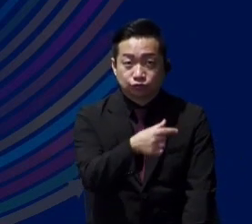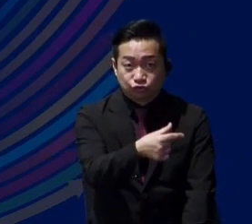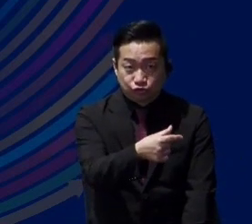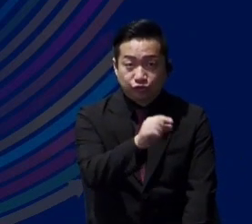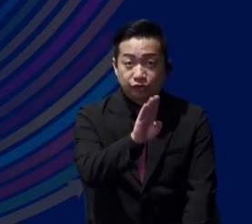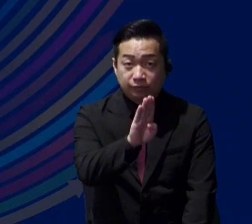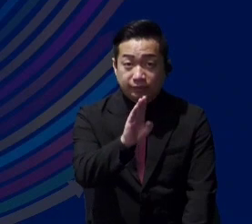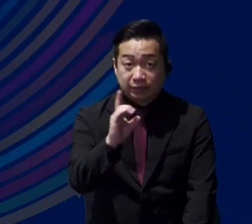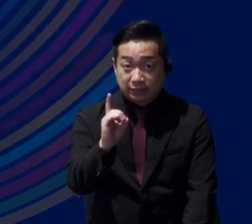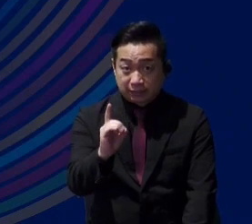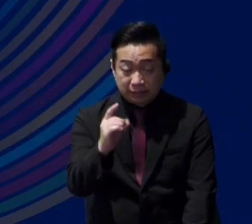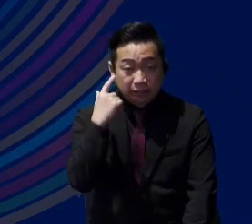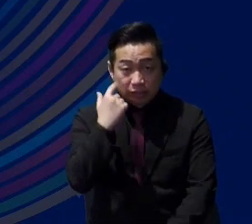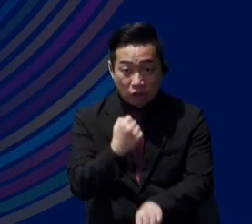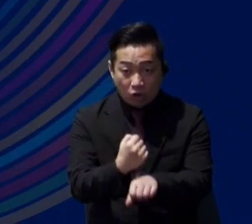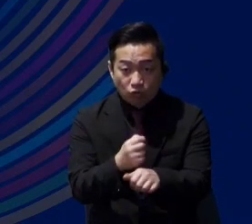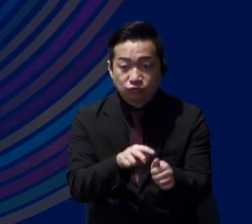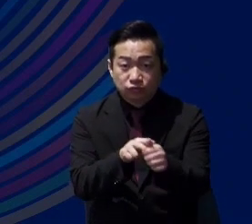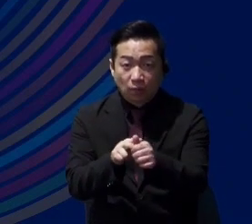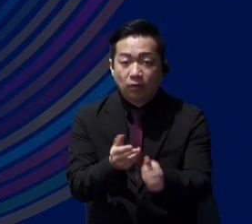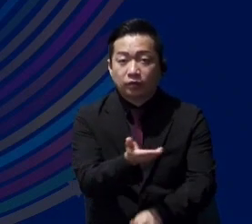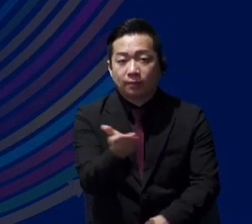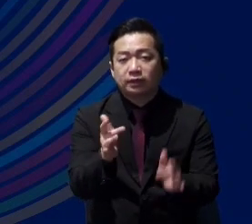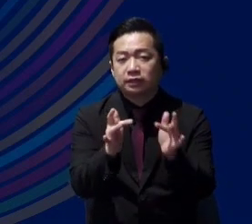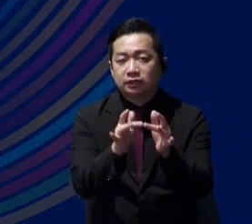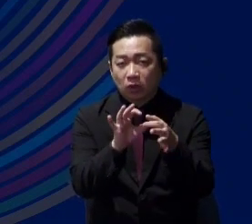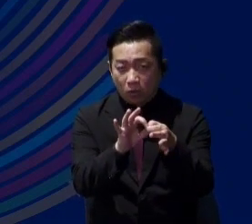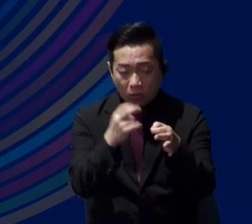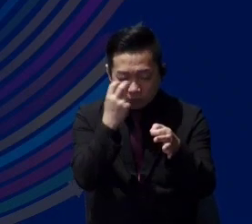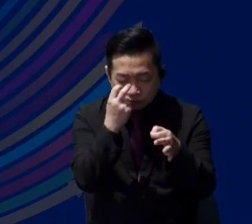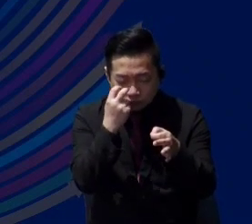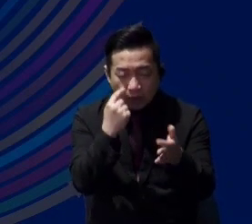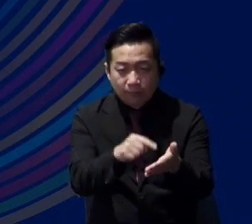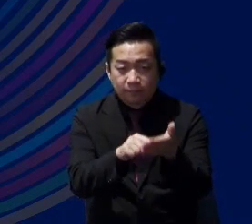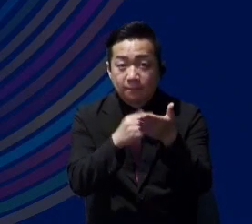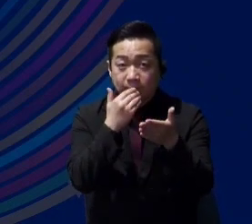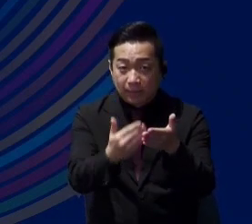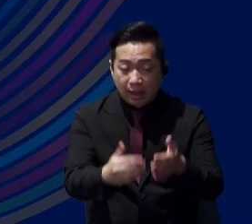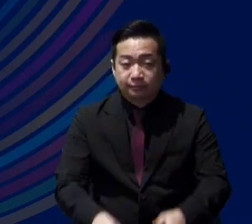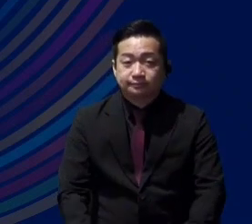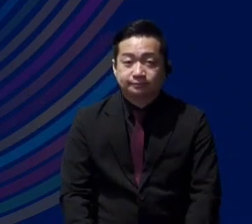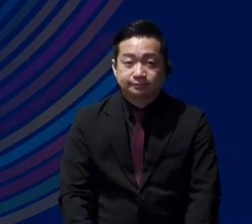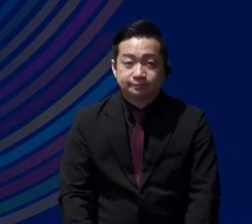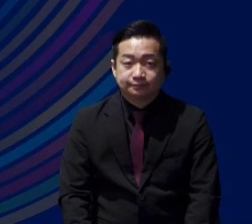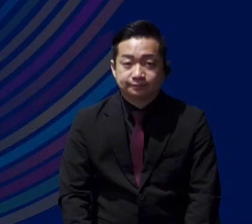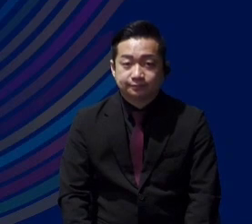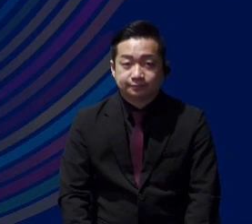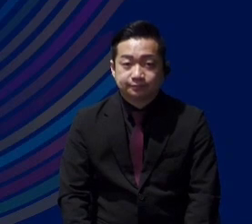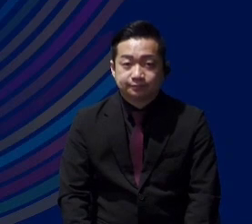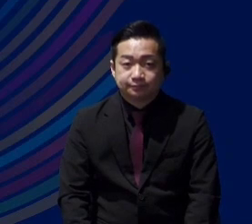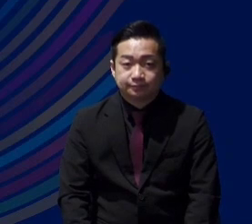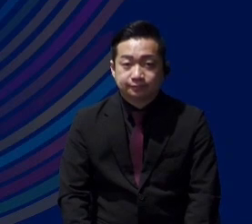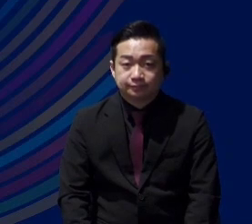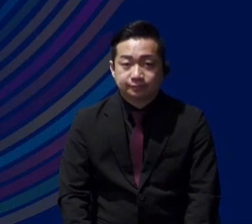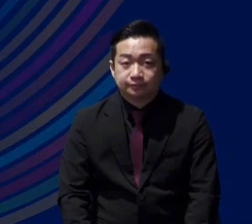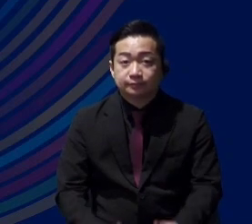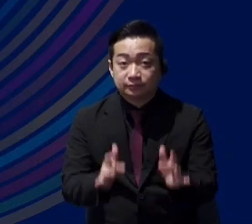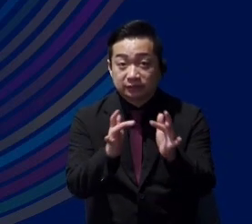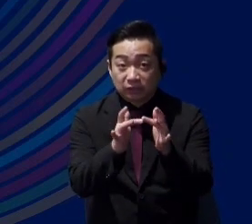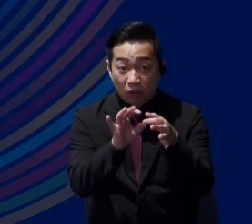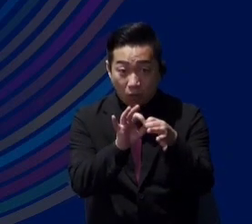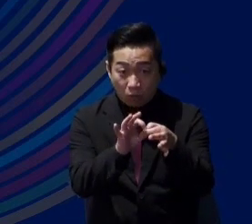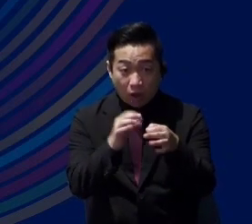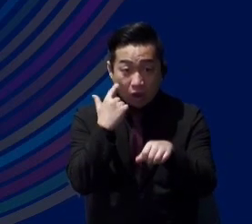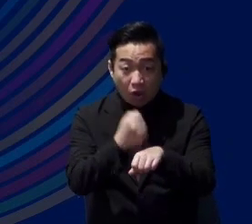for everybody in the internet, and show to him that what he has to do. Thank you so